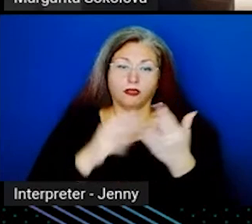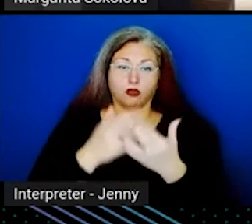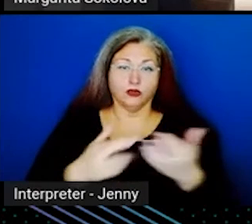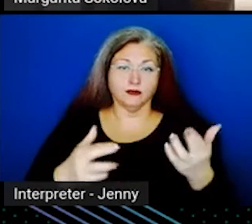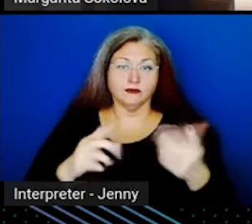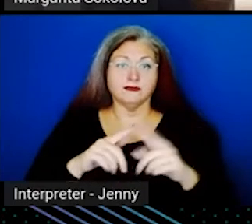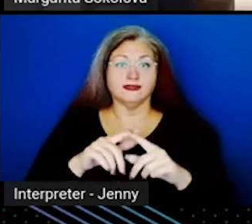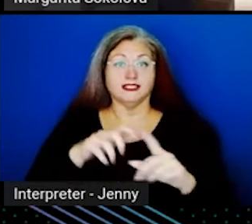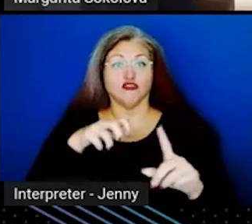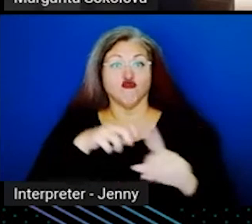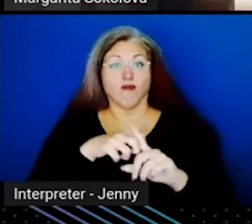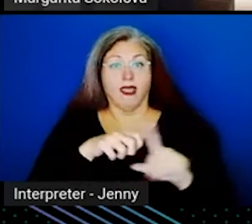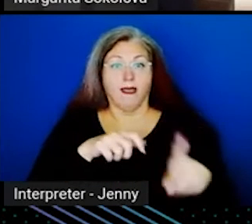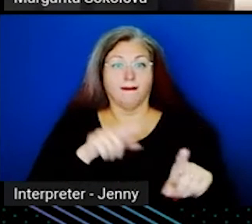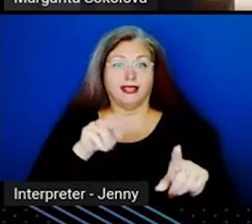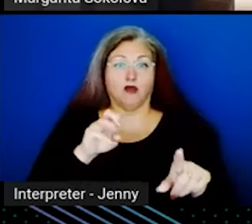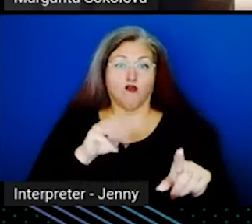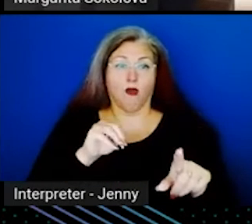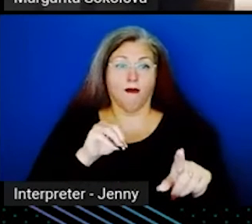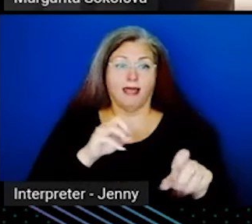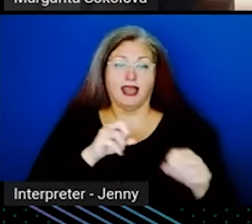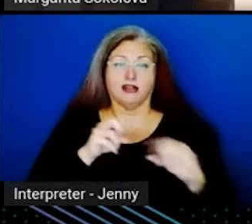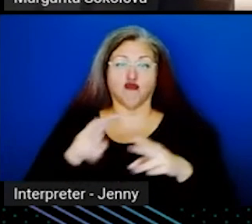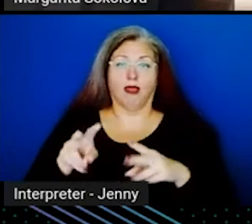Terraform output and drop it as a comment on the PR.